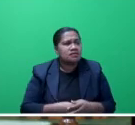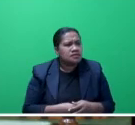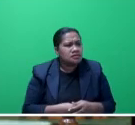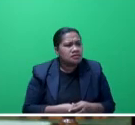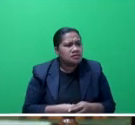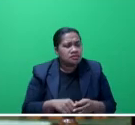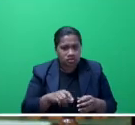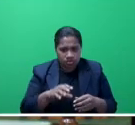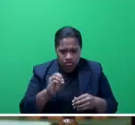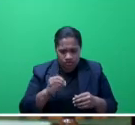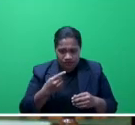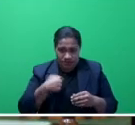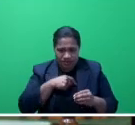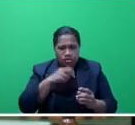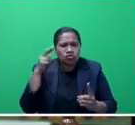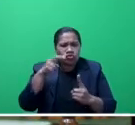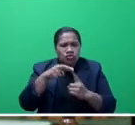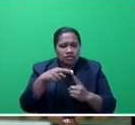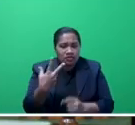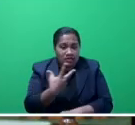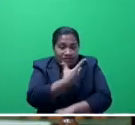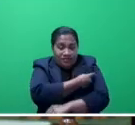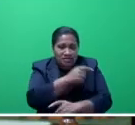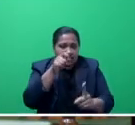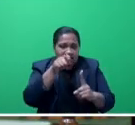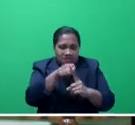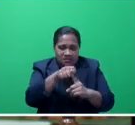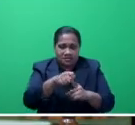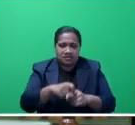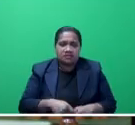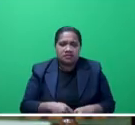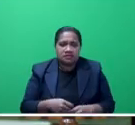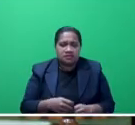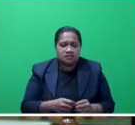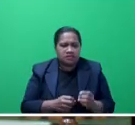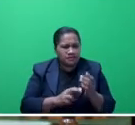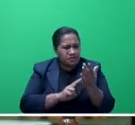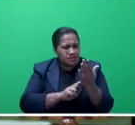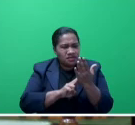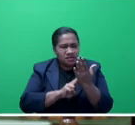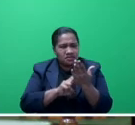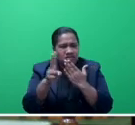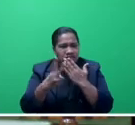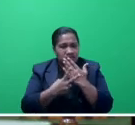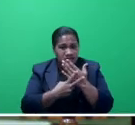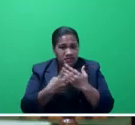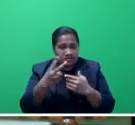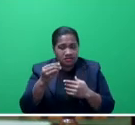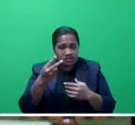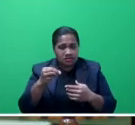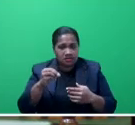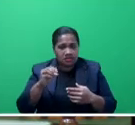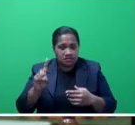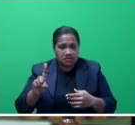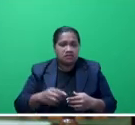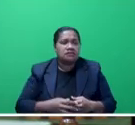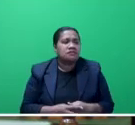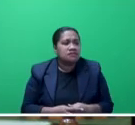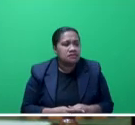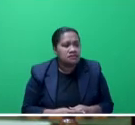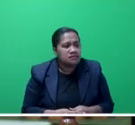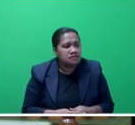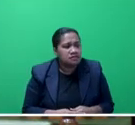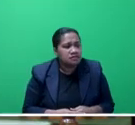vaccine target by October 31. As we made clear, if we fail or fall short, we'll have to revise the budget to cut back mightily